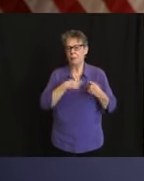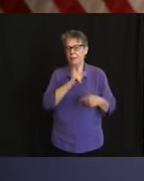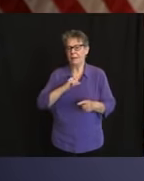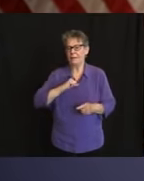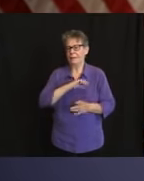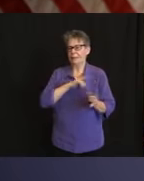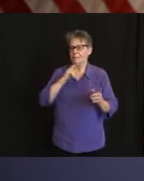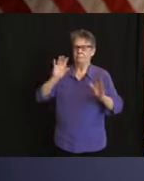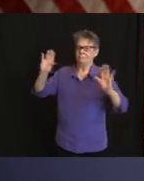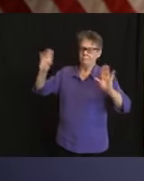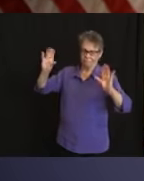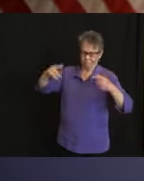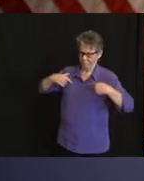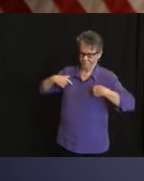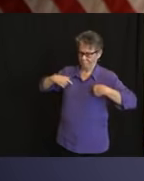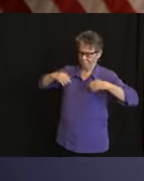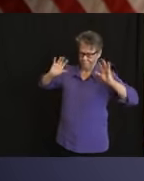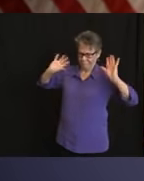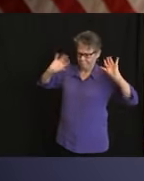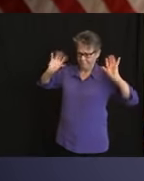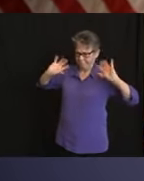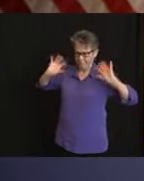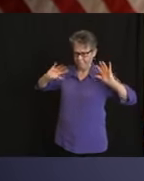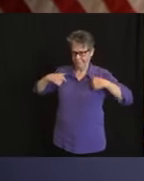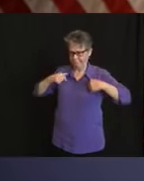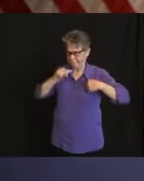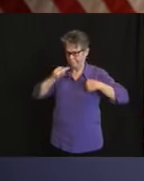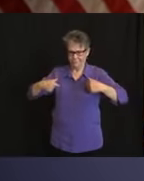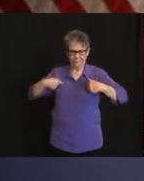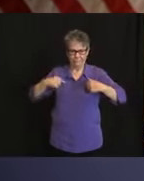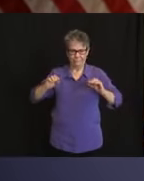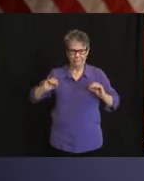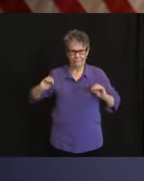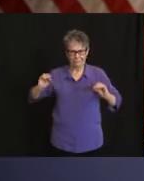by direction from HHS, are for symptomatic folks.